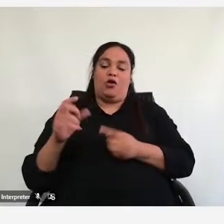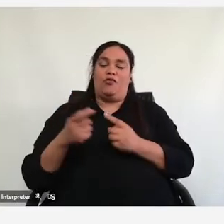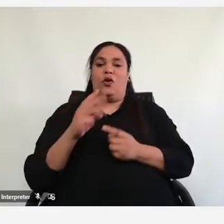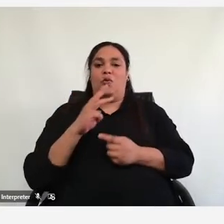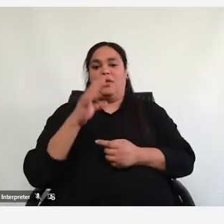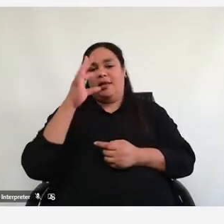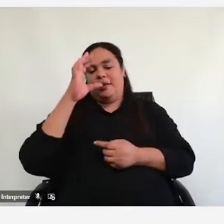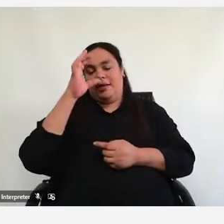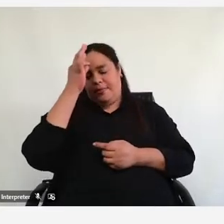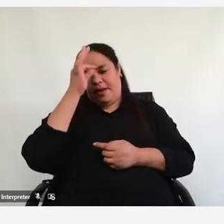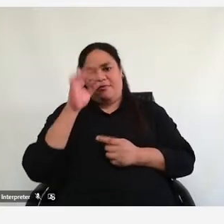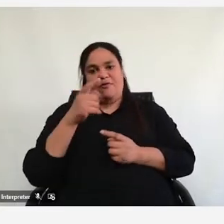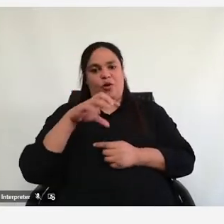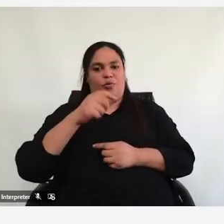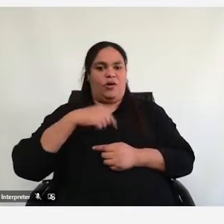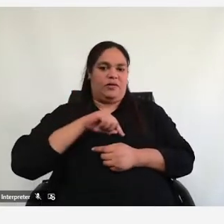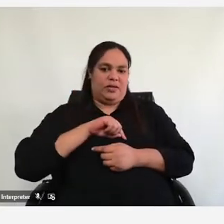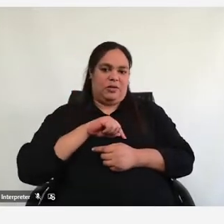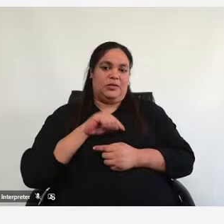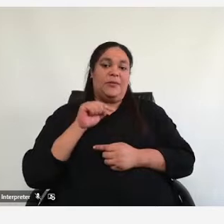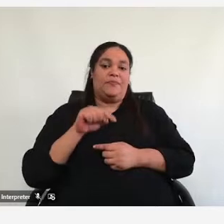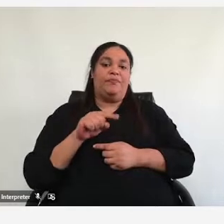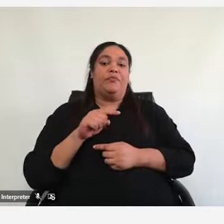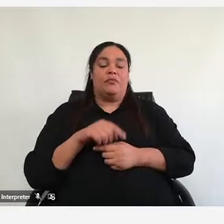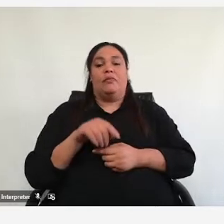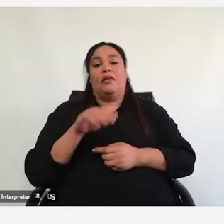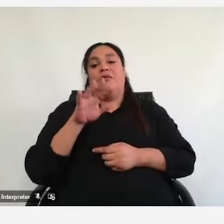government, from our province. This is at